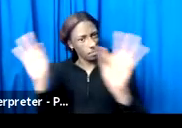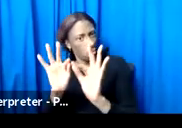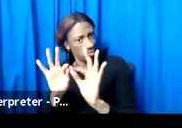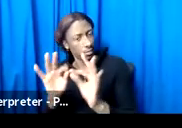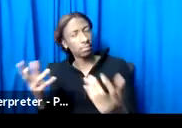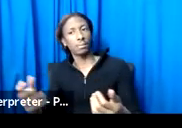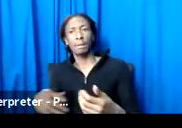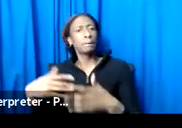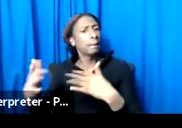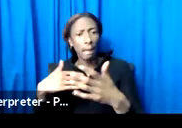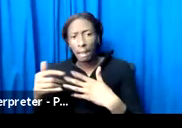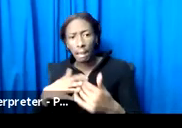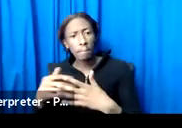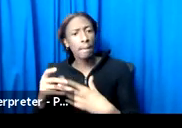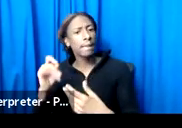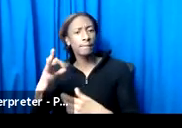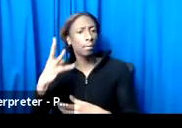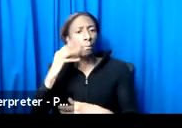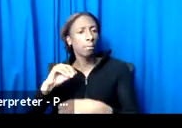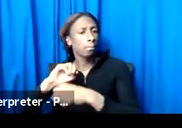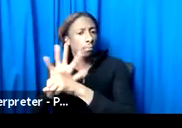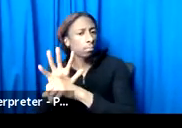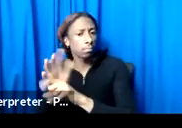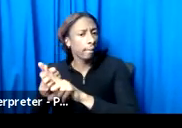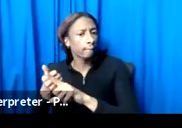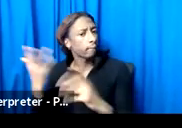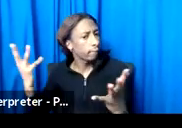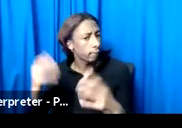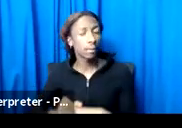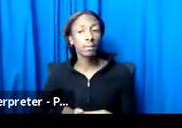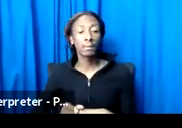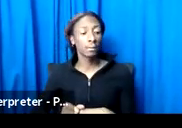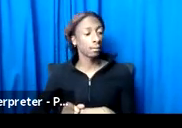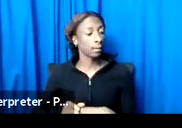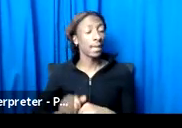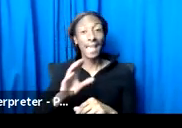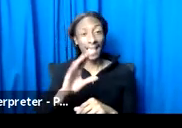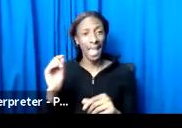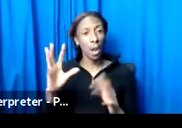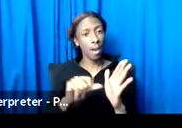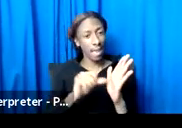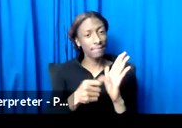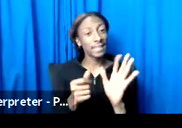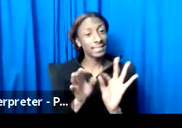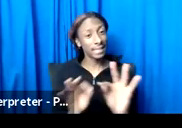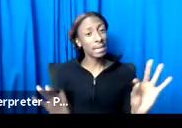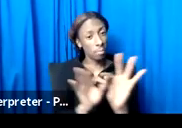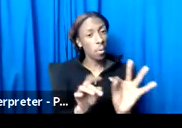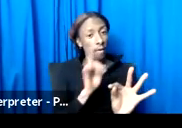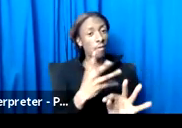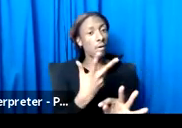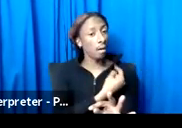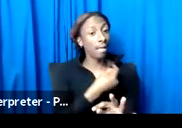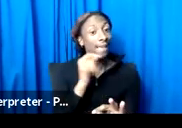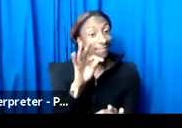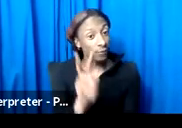vaccinated, even if you have had COVID-19. And we want to emphasize the importance of getting vaccinated if you are